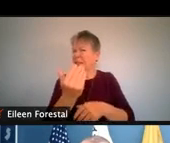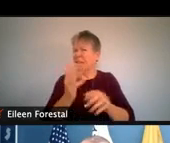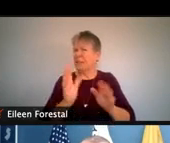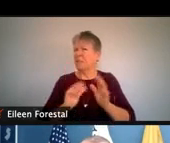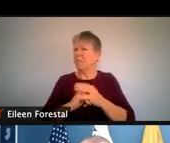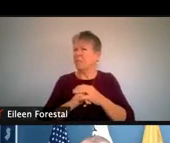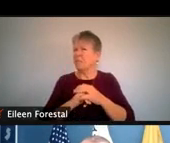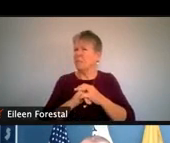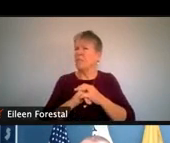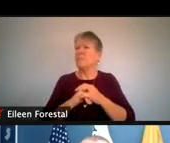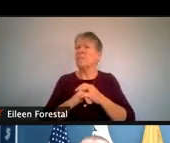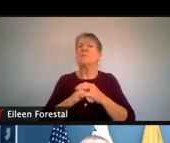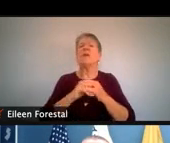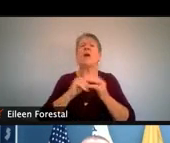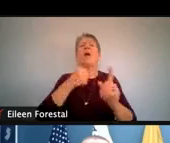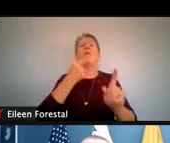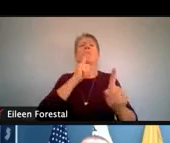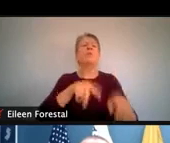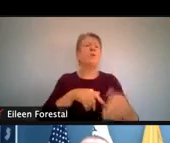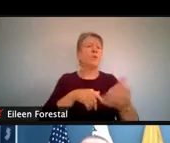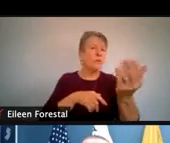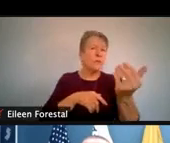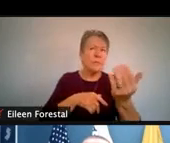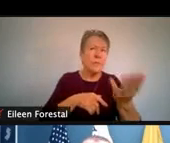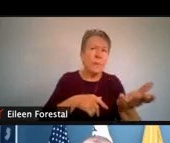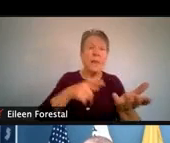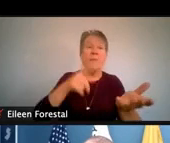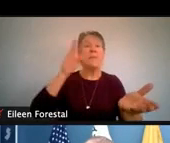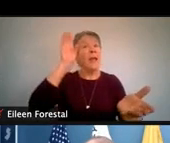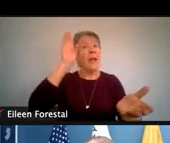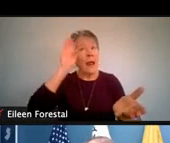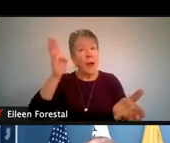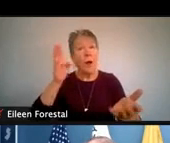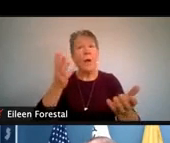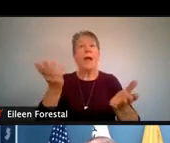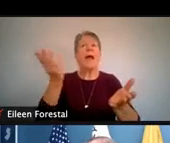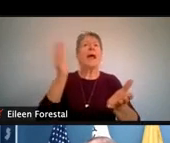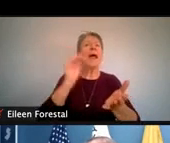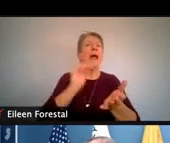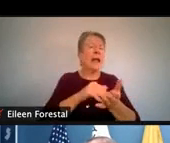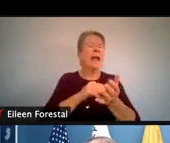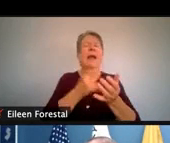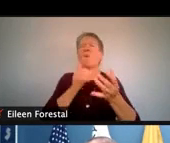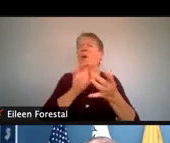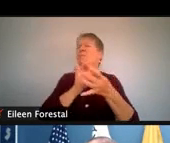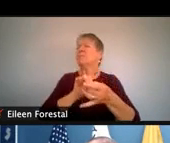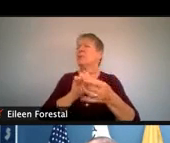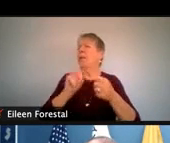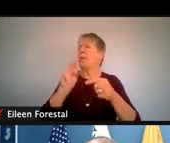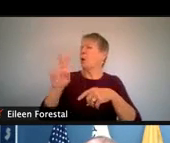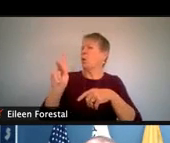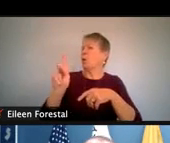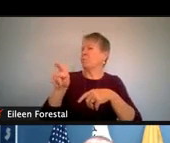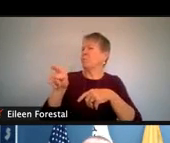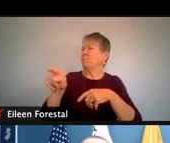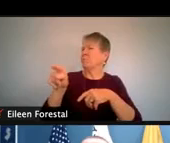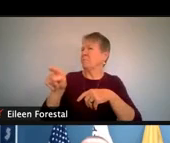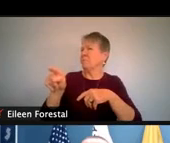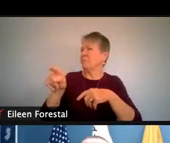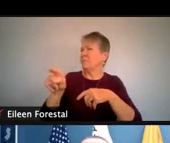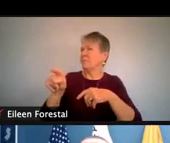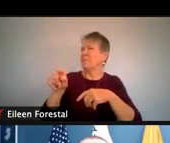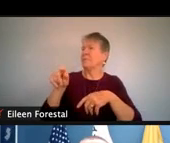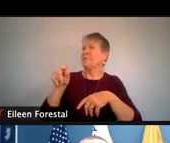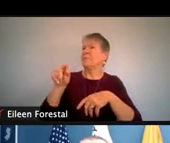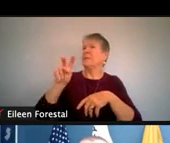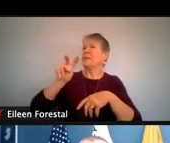Hi, Governor. Question for you. Again on Newark. Newark's taking a huge step back with this second wave of lockdowns. Do you think